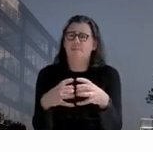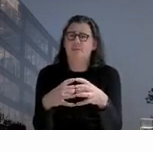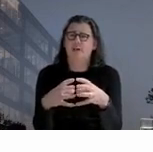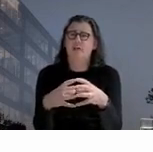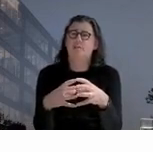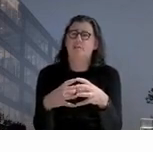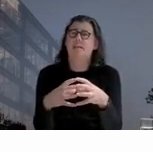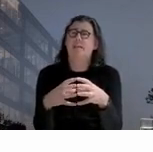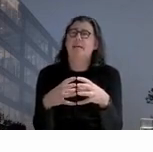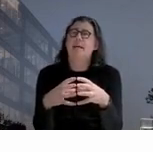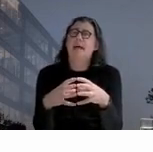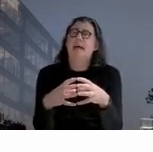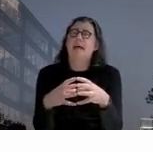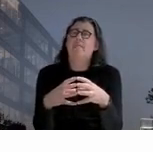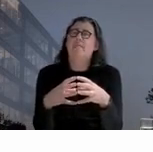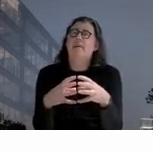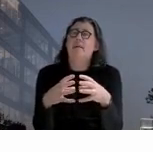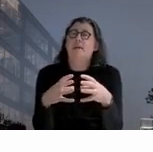questions because you learn something.